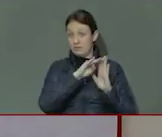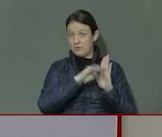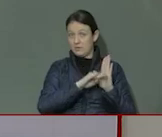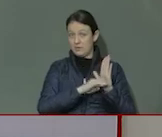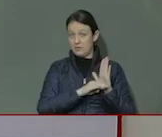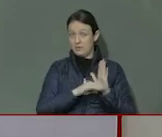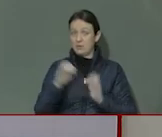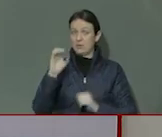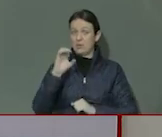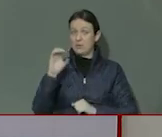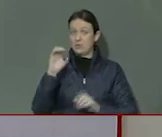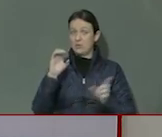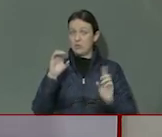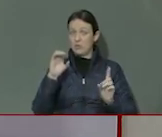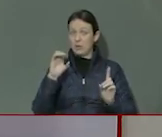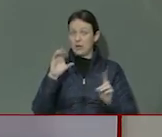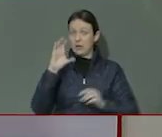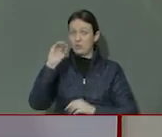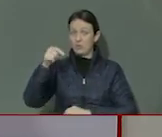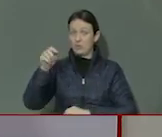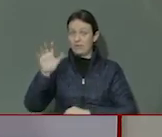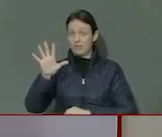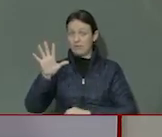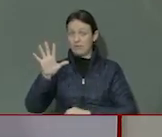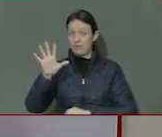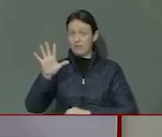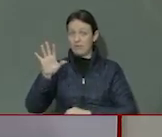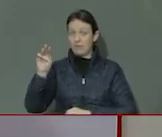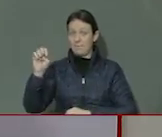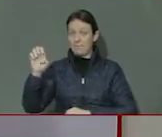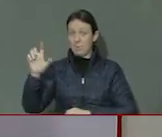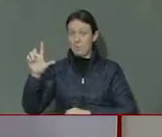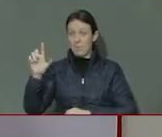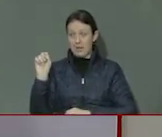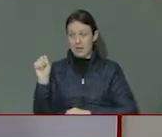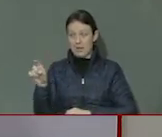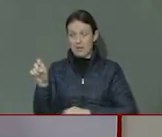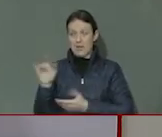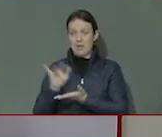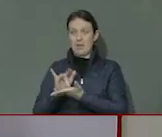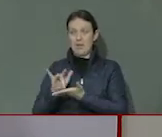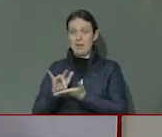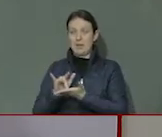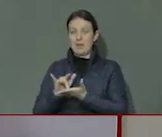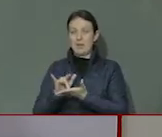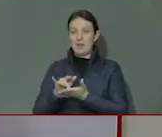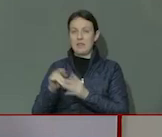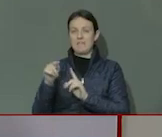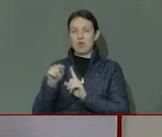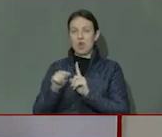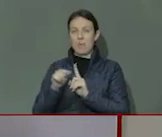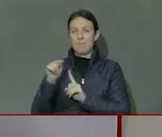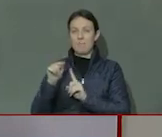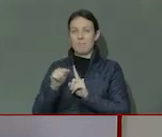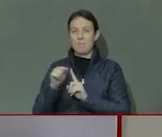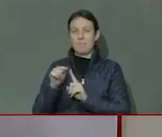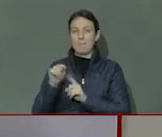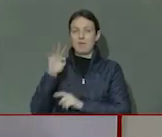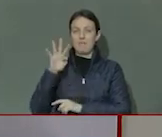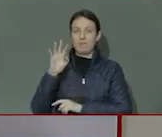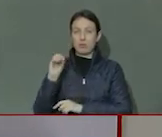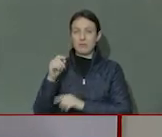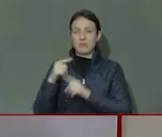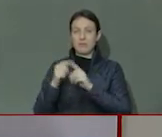is 0.5. Moles is what I want to calculate, and the volume is 40 times 10